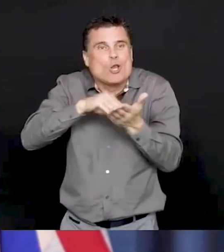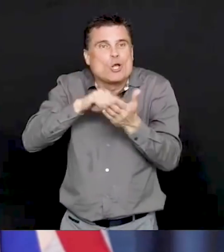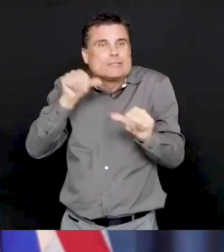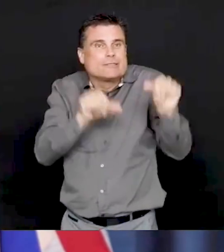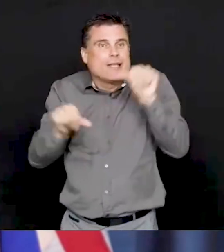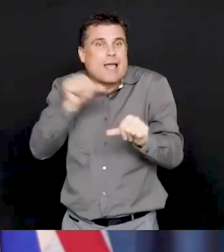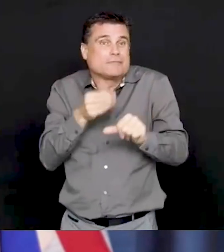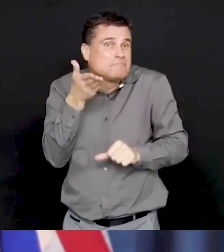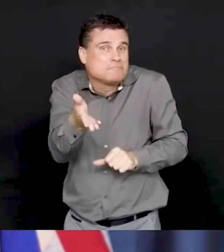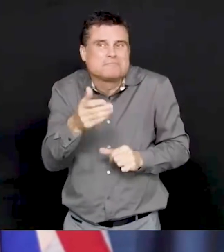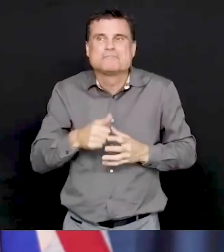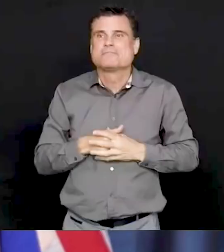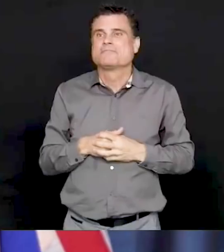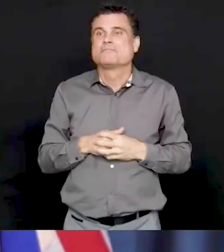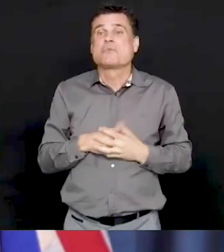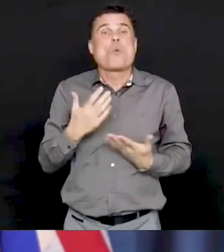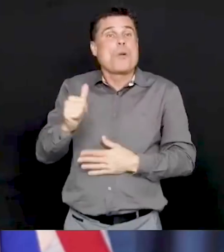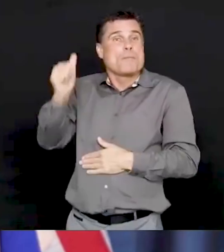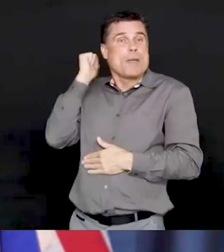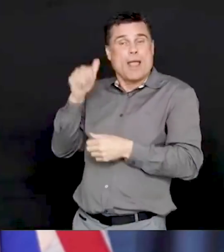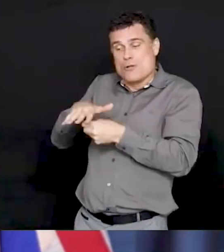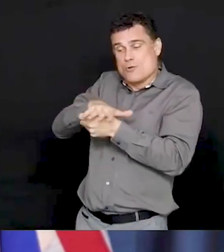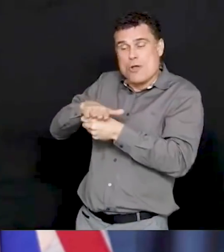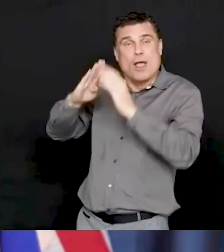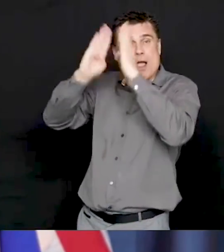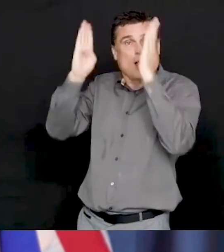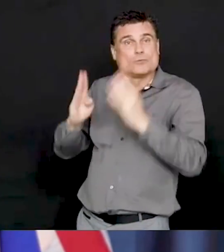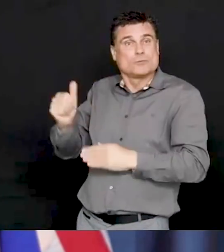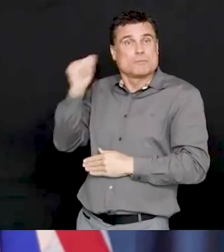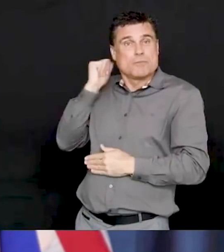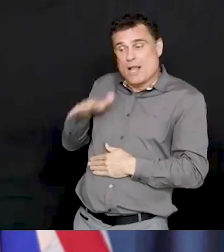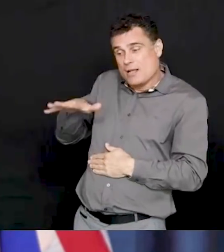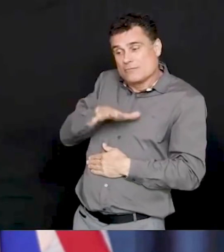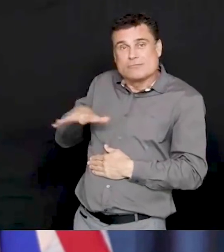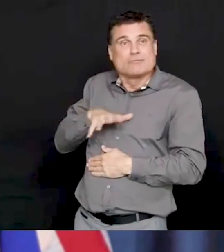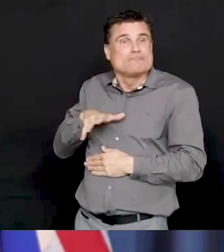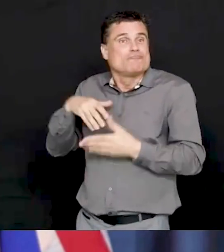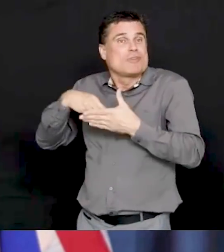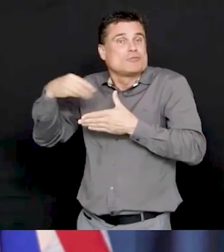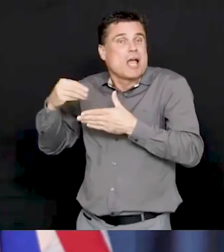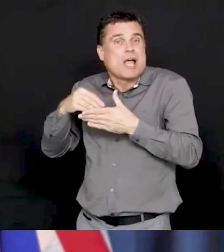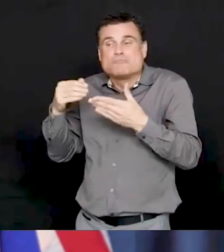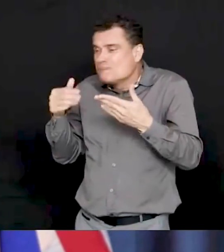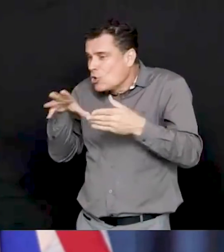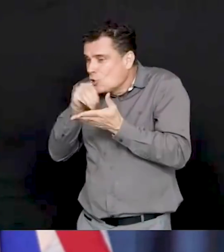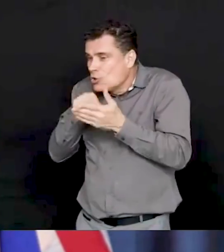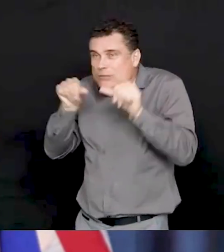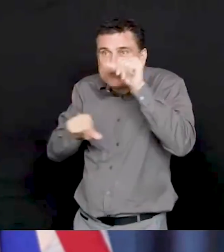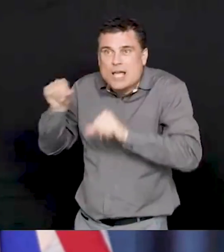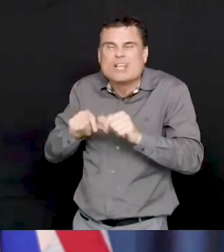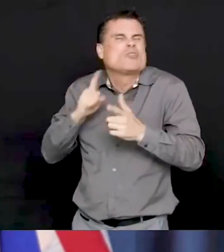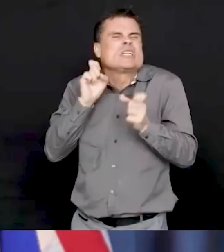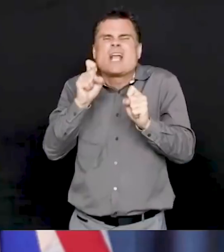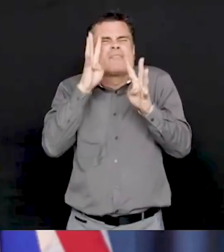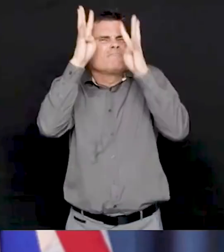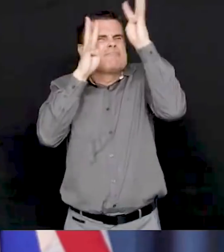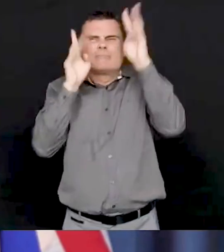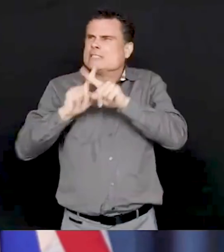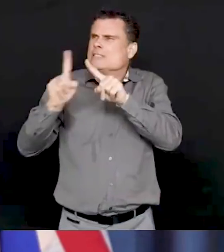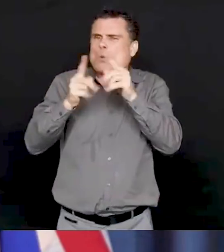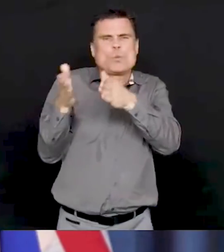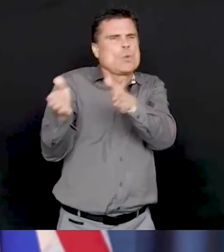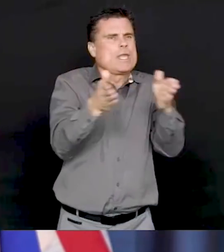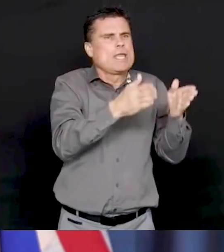So this is it. This is our watershed these coming weeks. We need to be 100% committed, all of